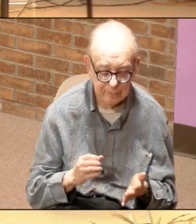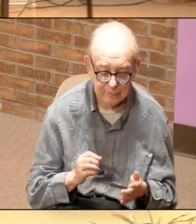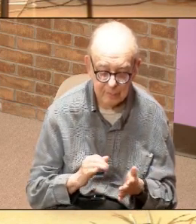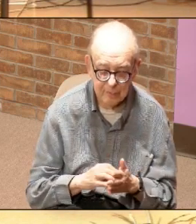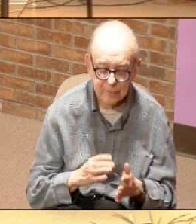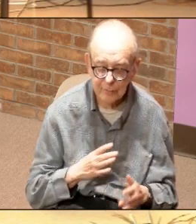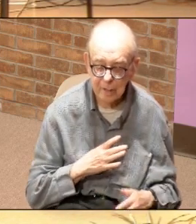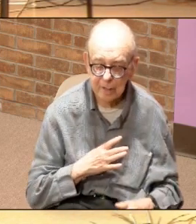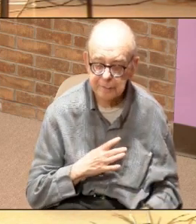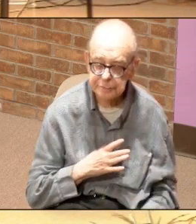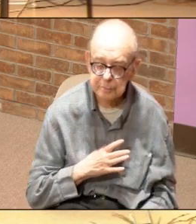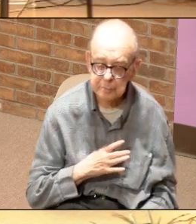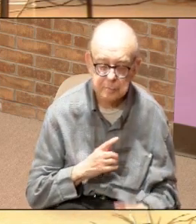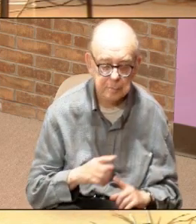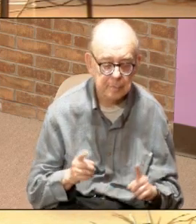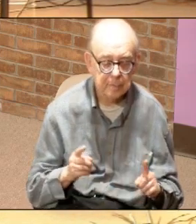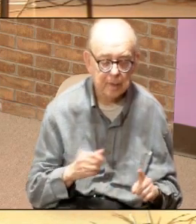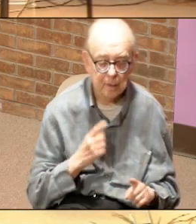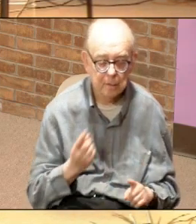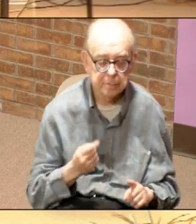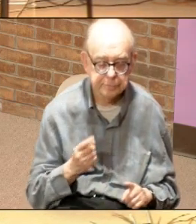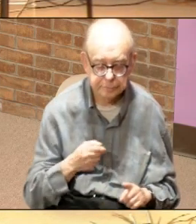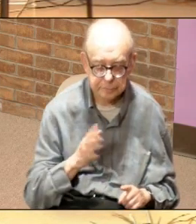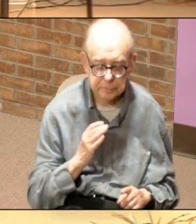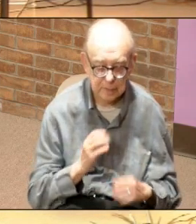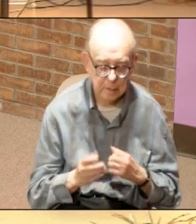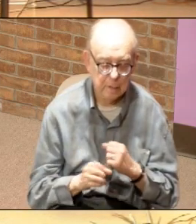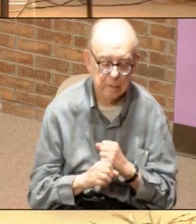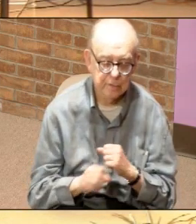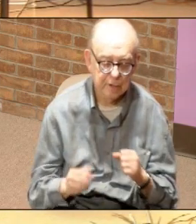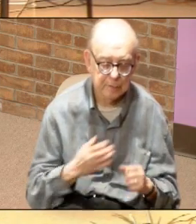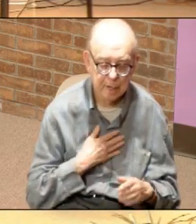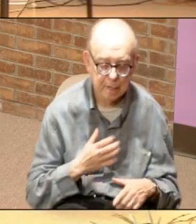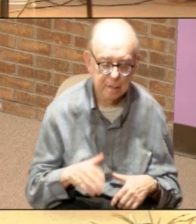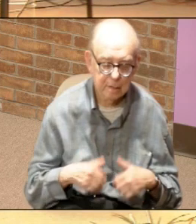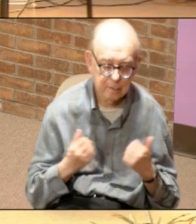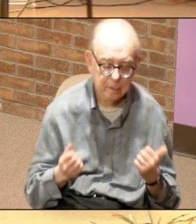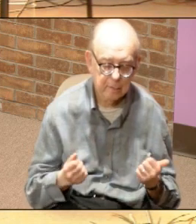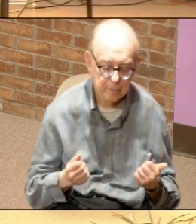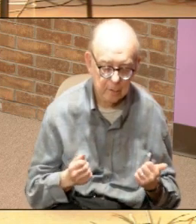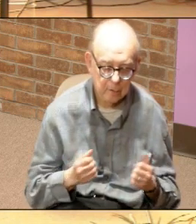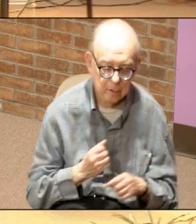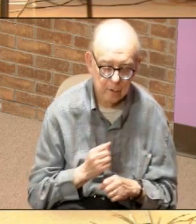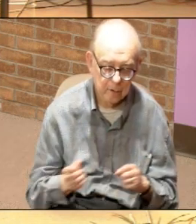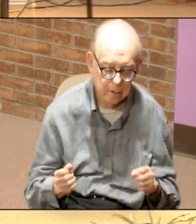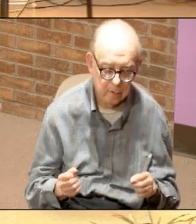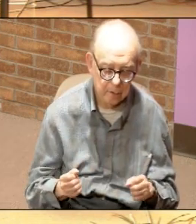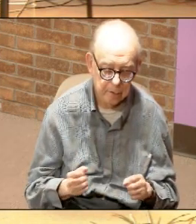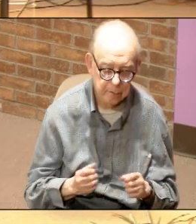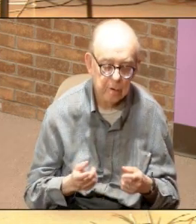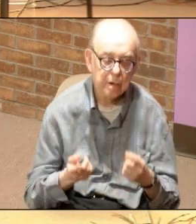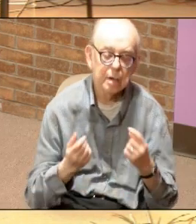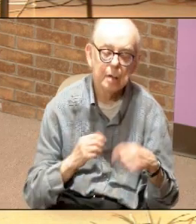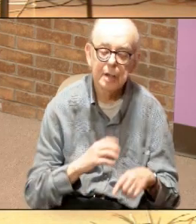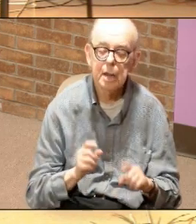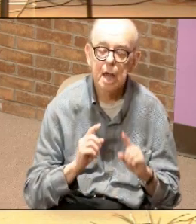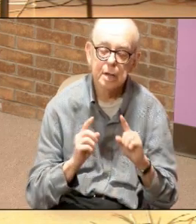okay. But not only will he protect my life, he will protect your coming and